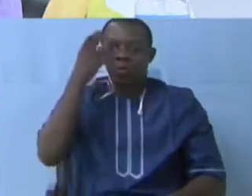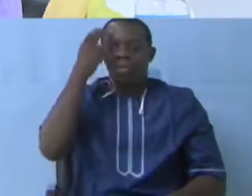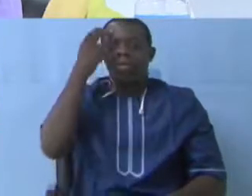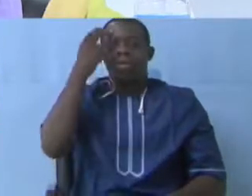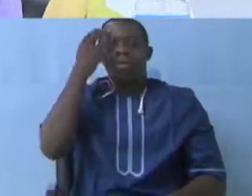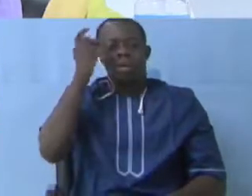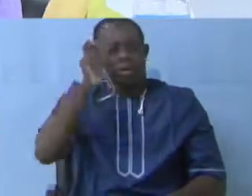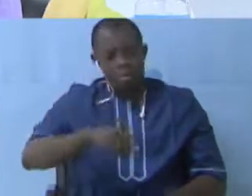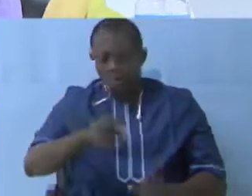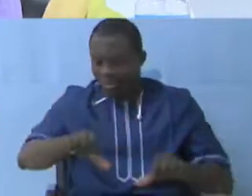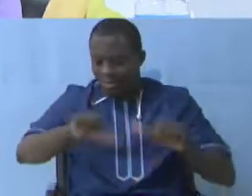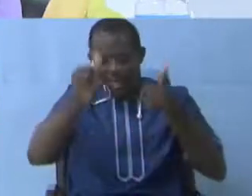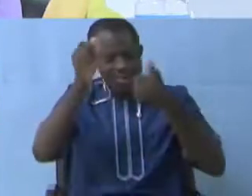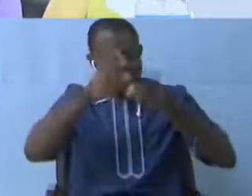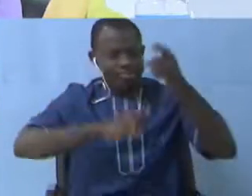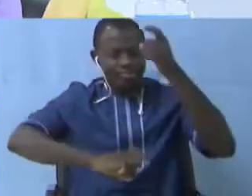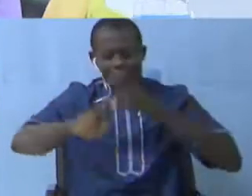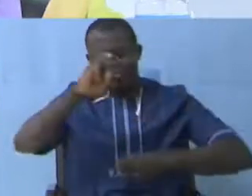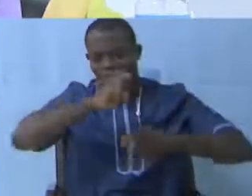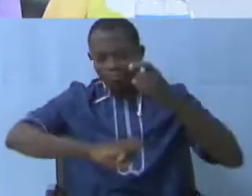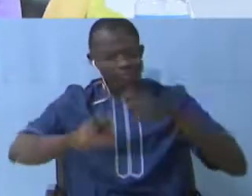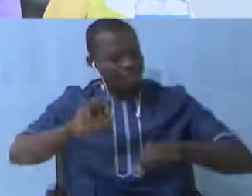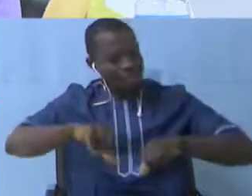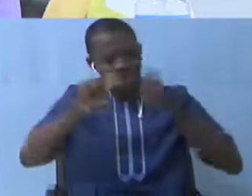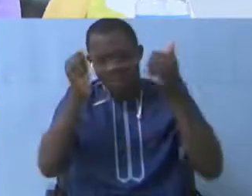start again.